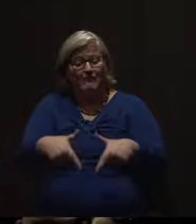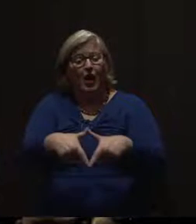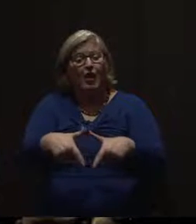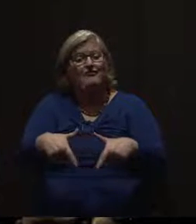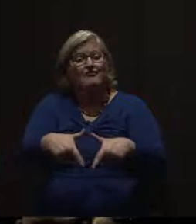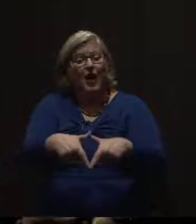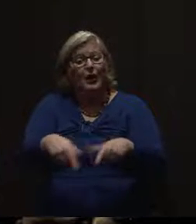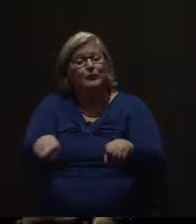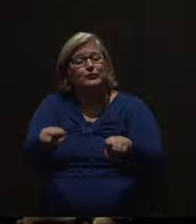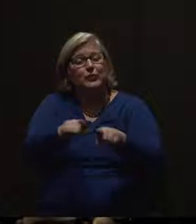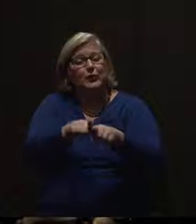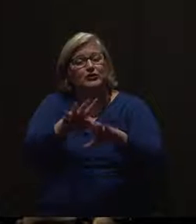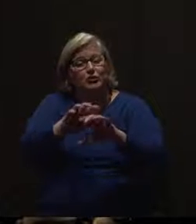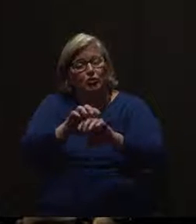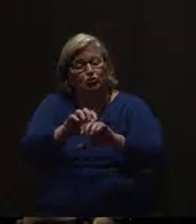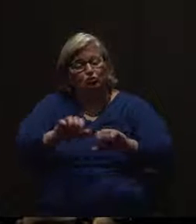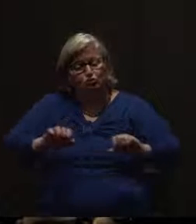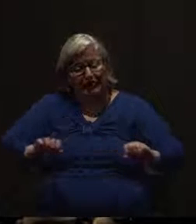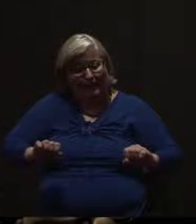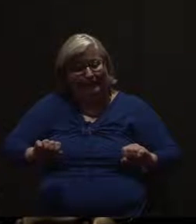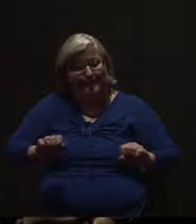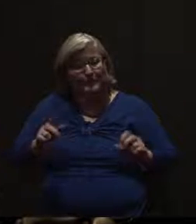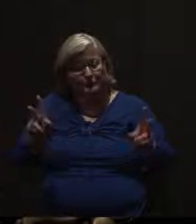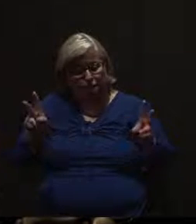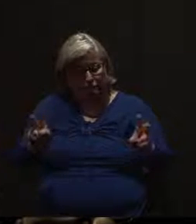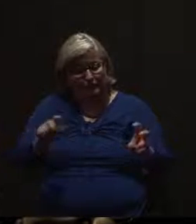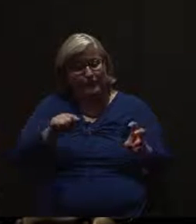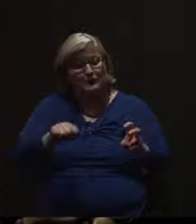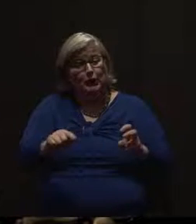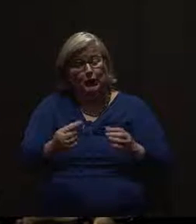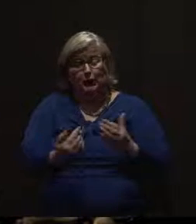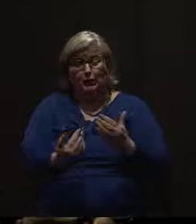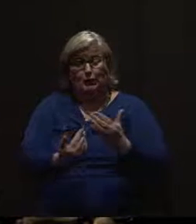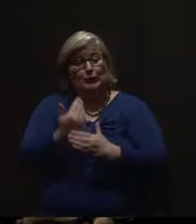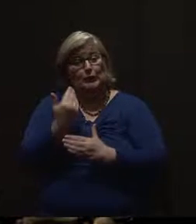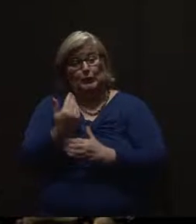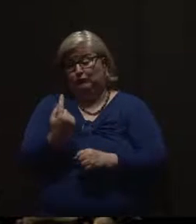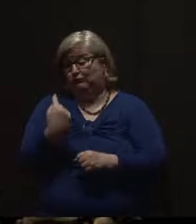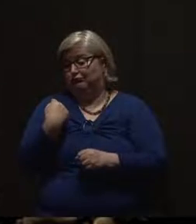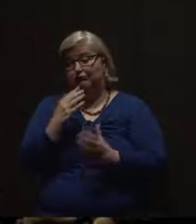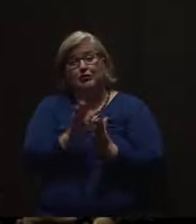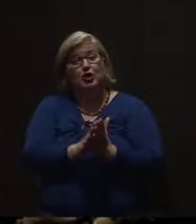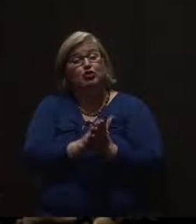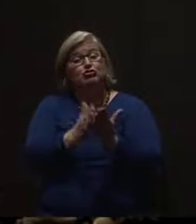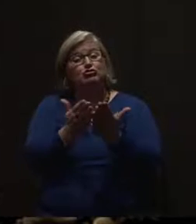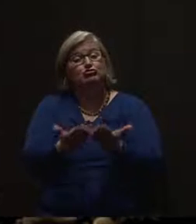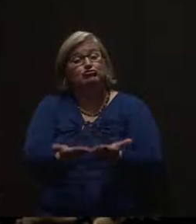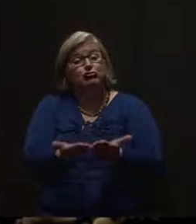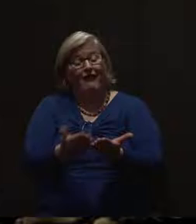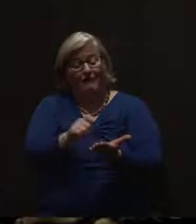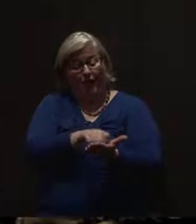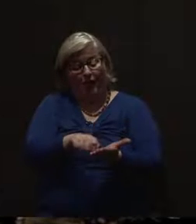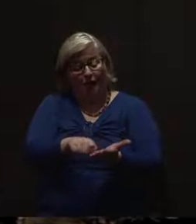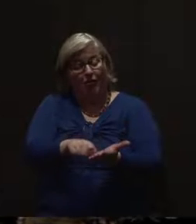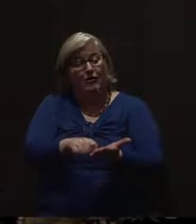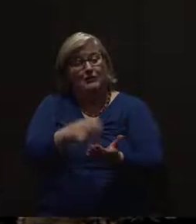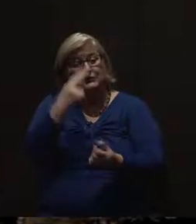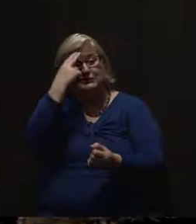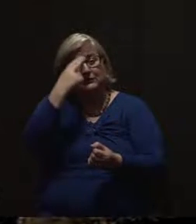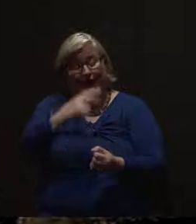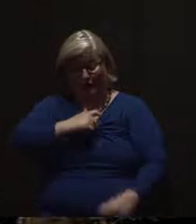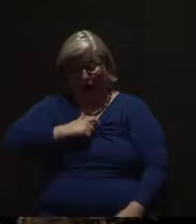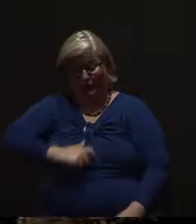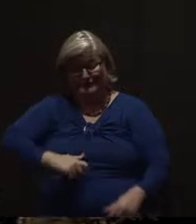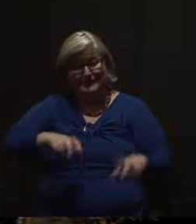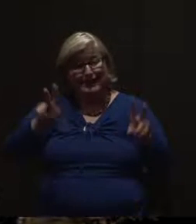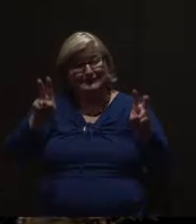From Lucrezia to Me Too. Her debut novel was, or is, Identity, that was